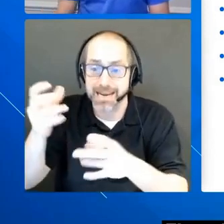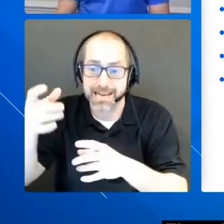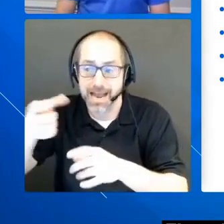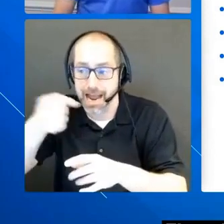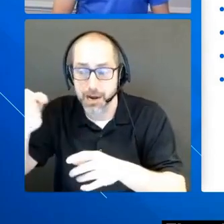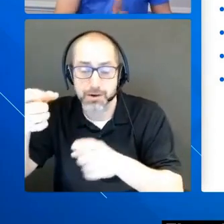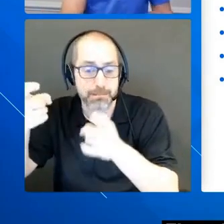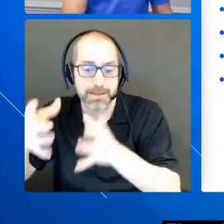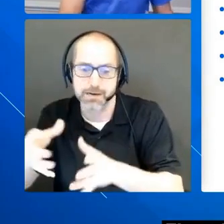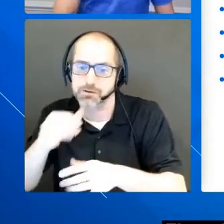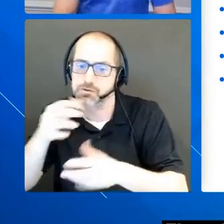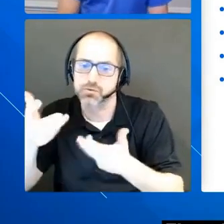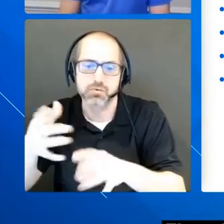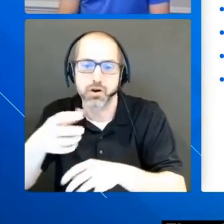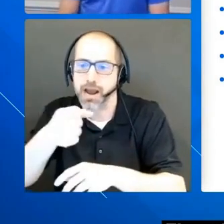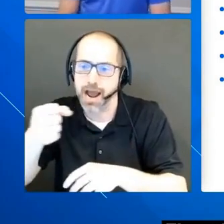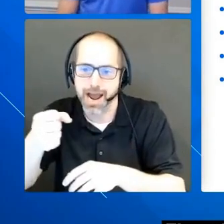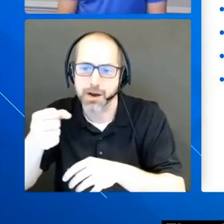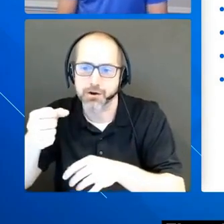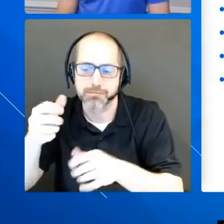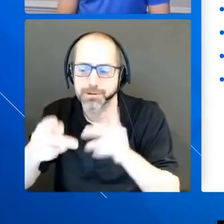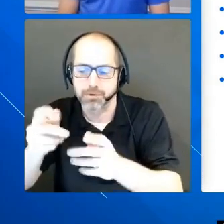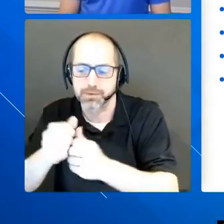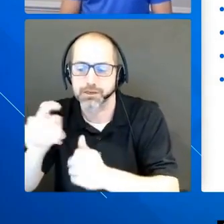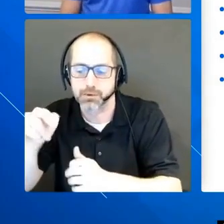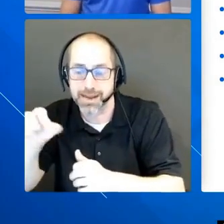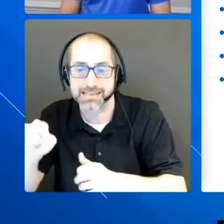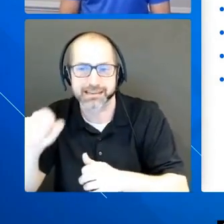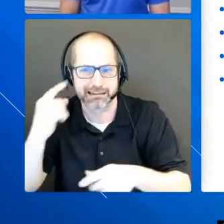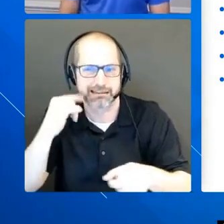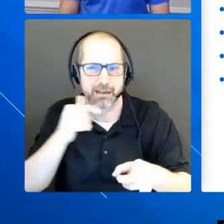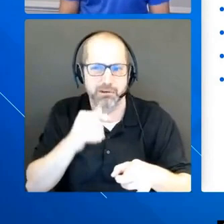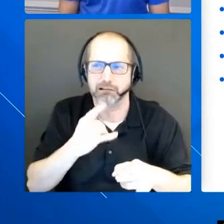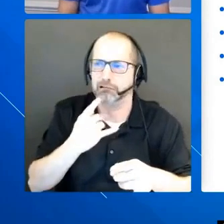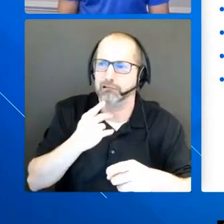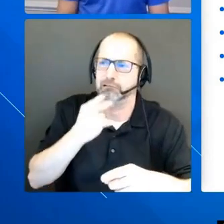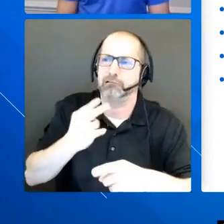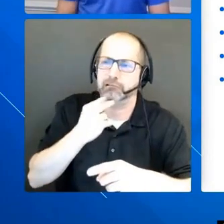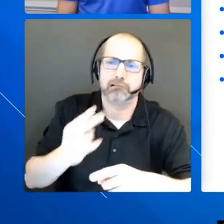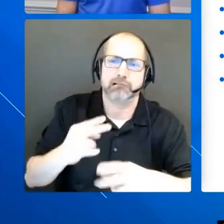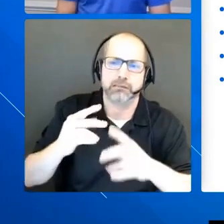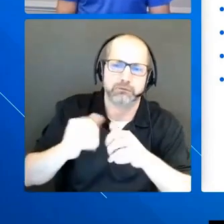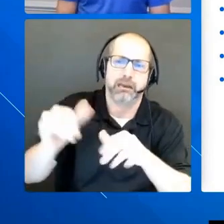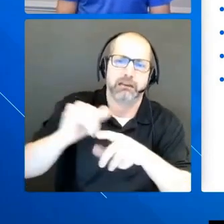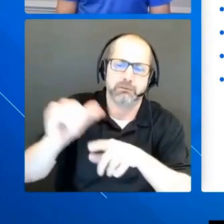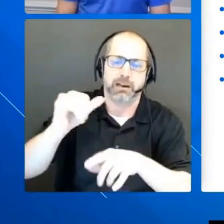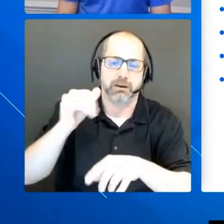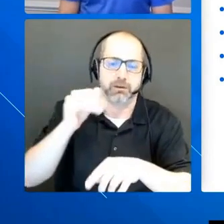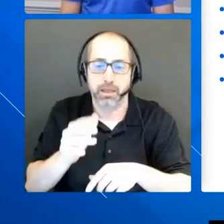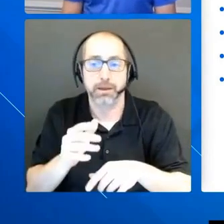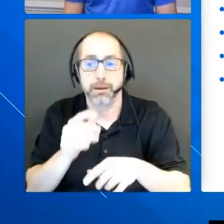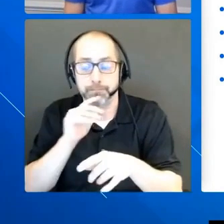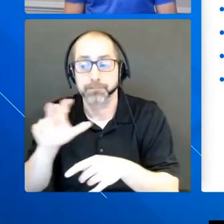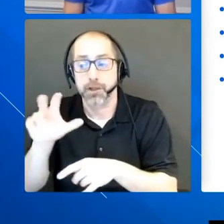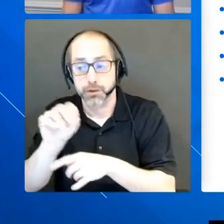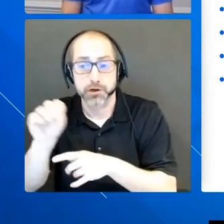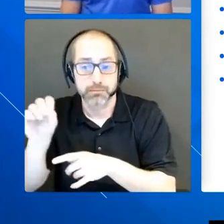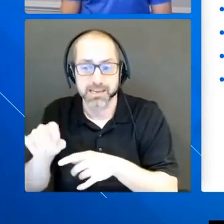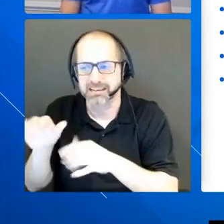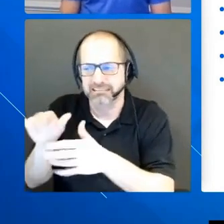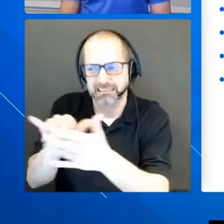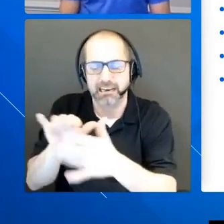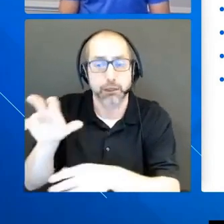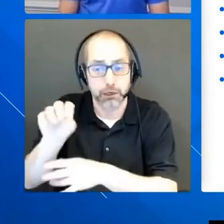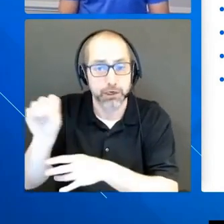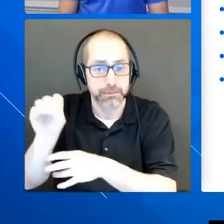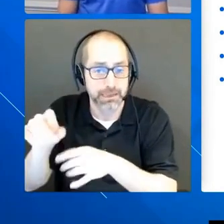with Tourette's also has coprolalia. In a survey, over 30% of hiring managers admitted to not being willing